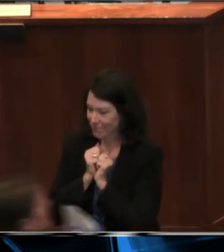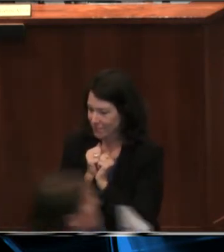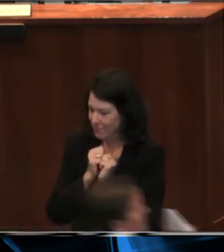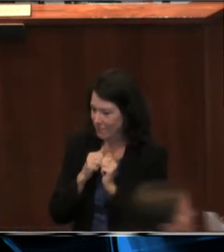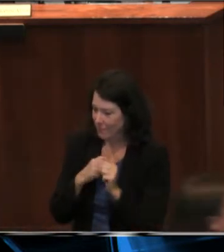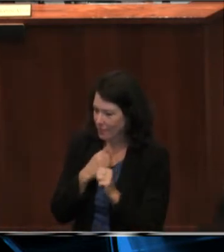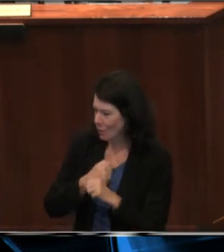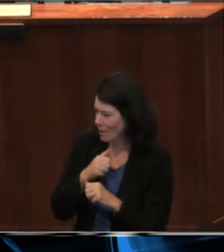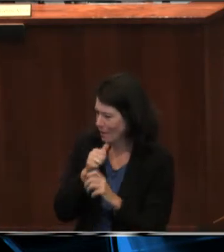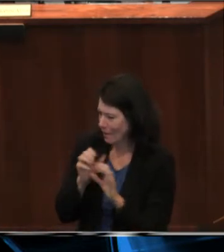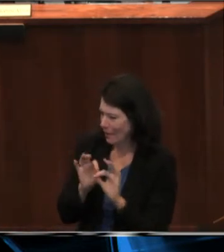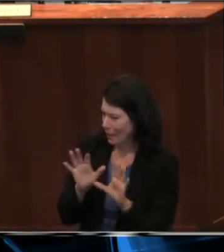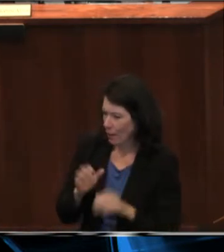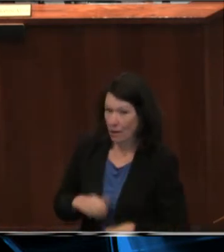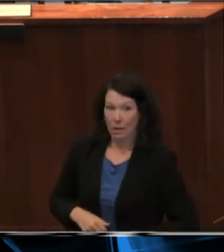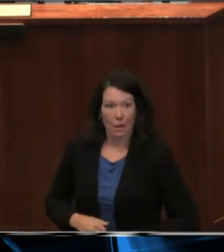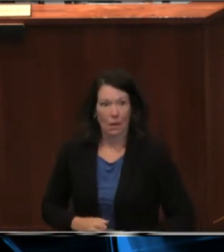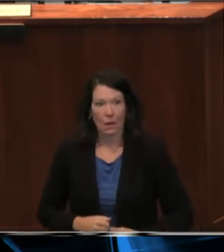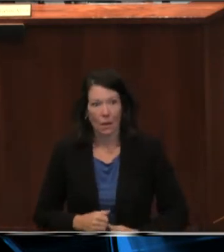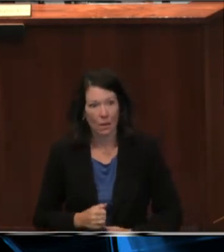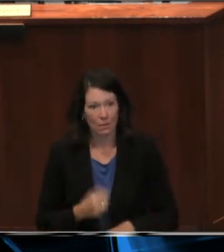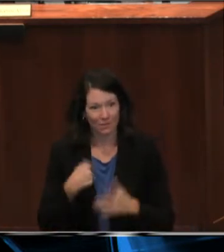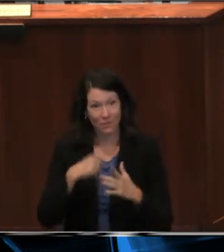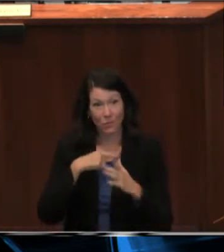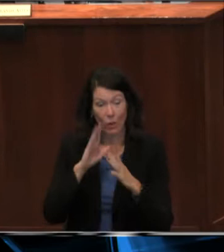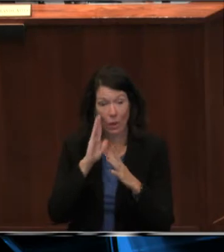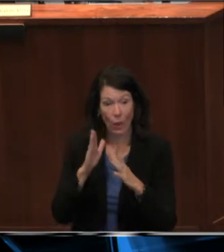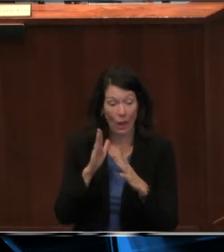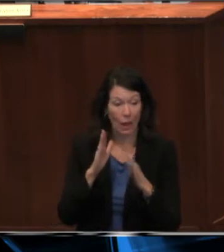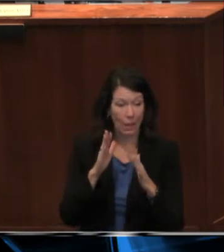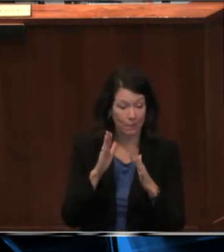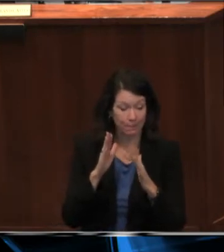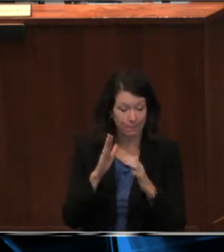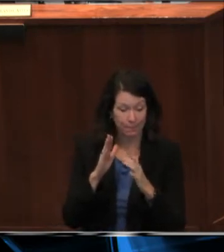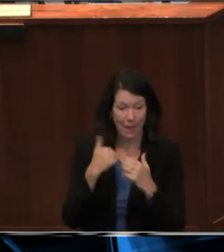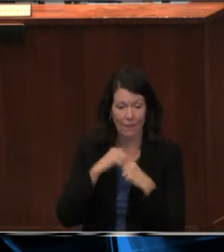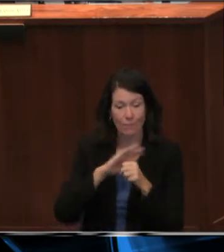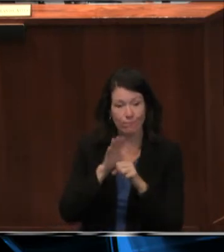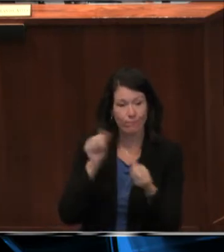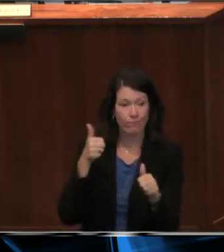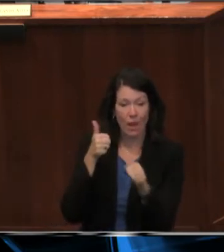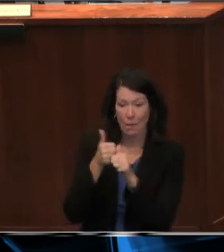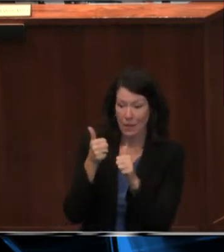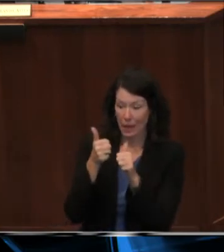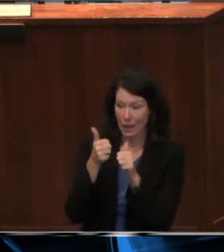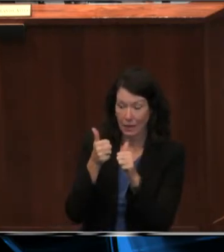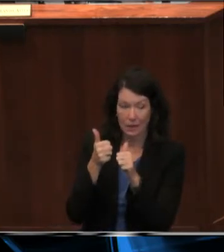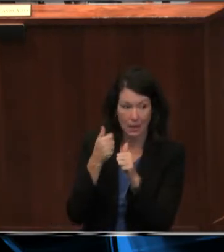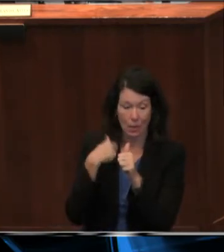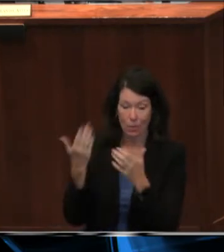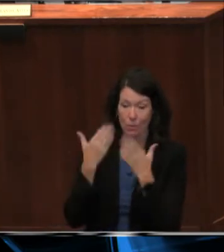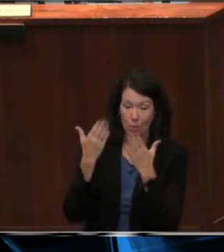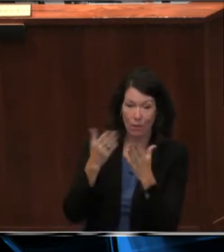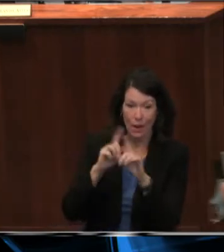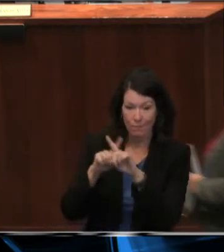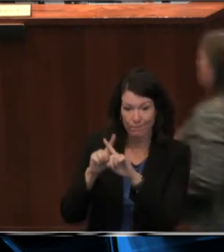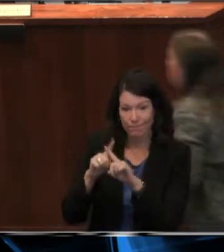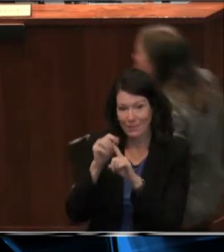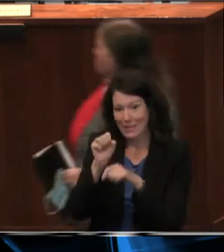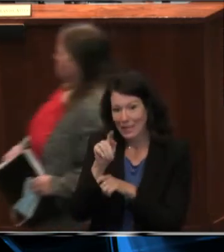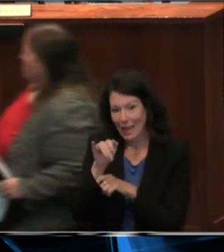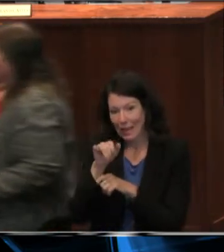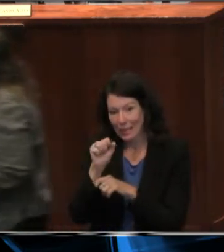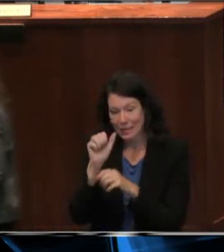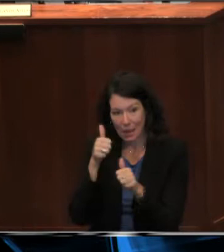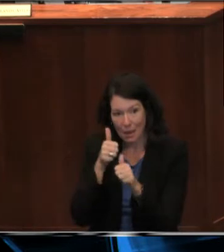Good morning, everyone. We are going to do a COVID update as we usually do. We'll provide a status